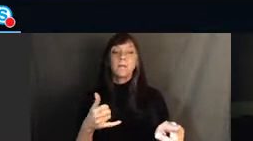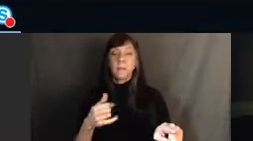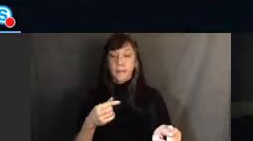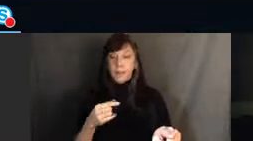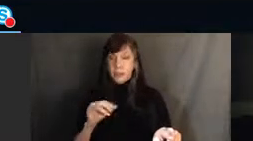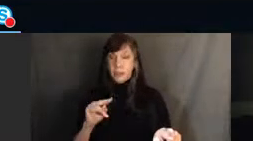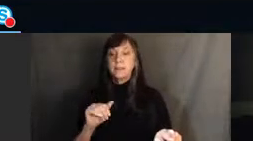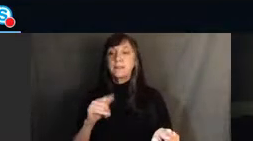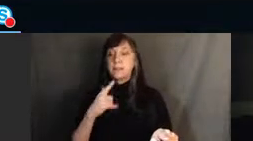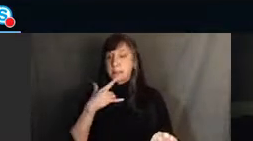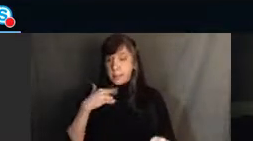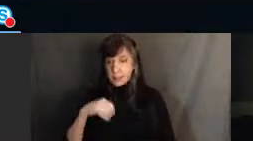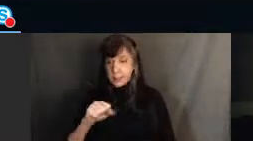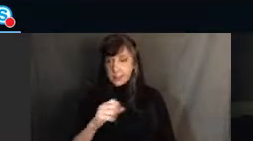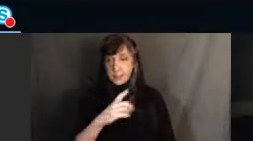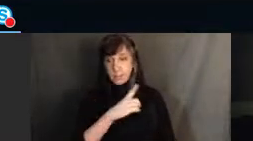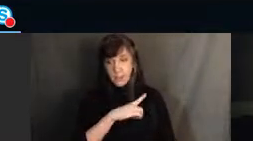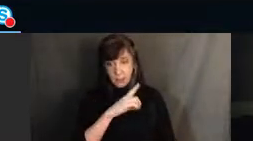now.